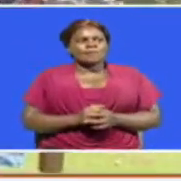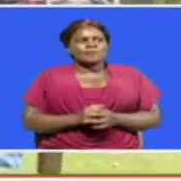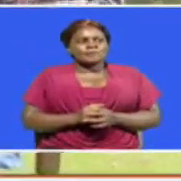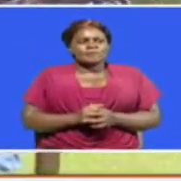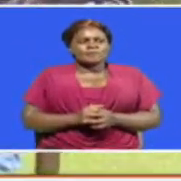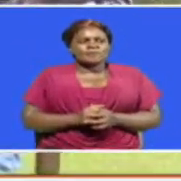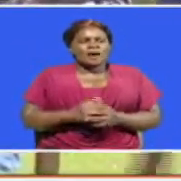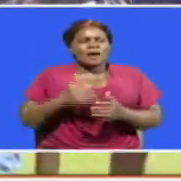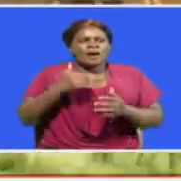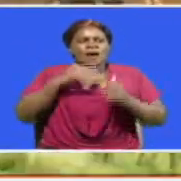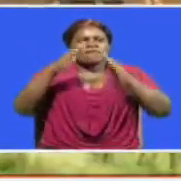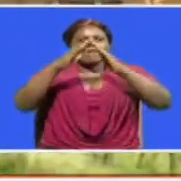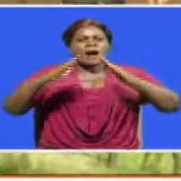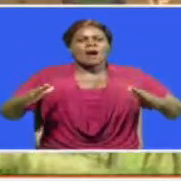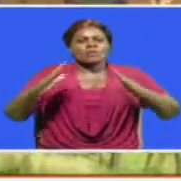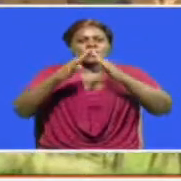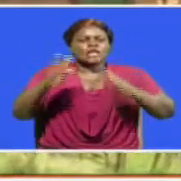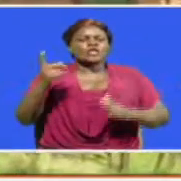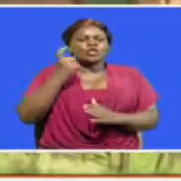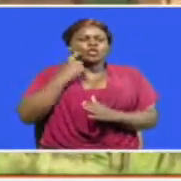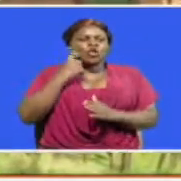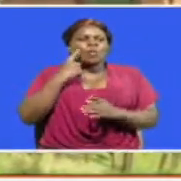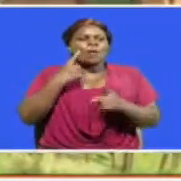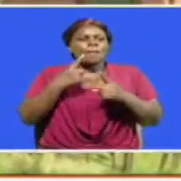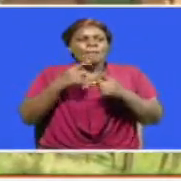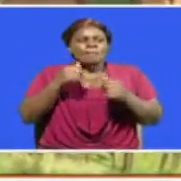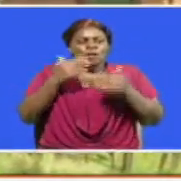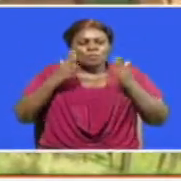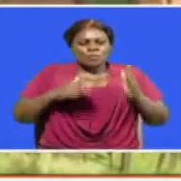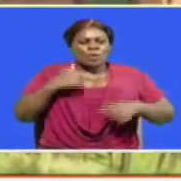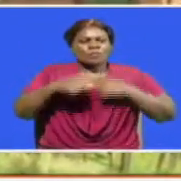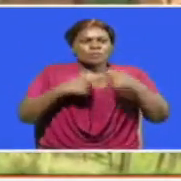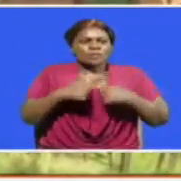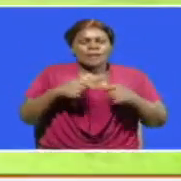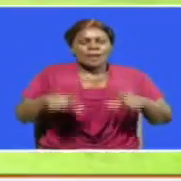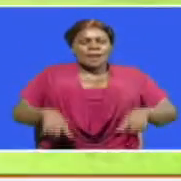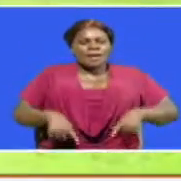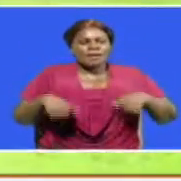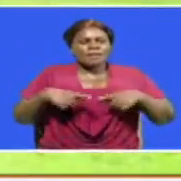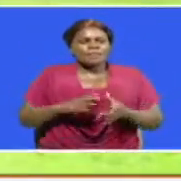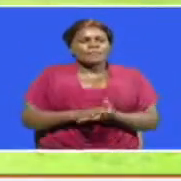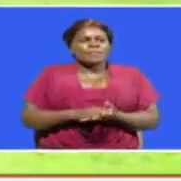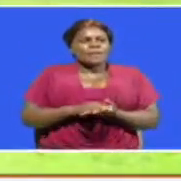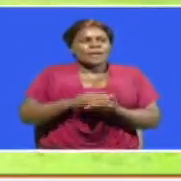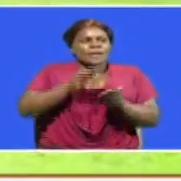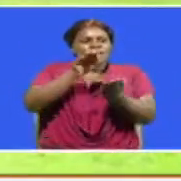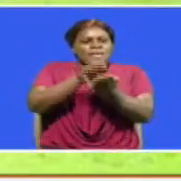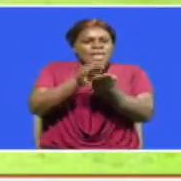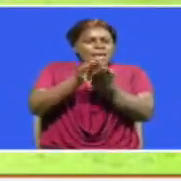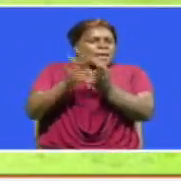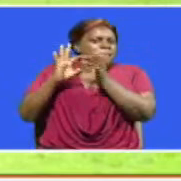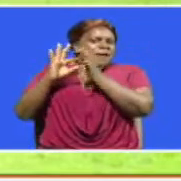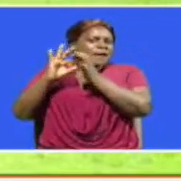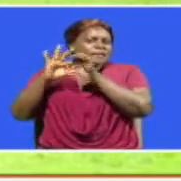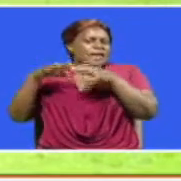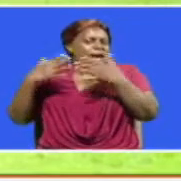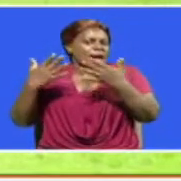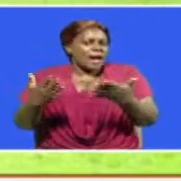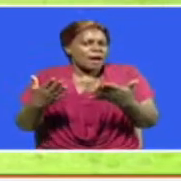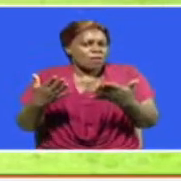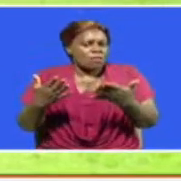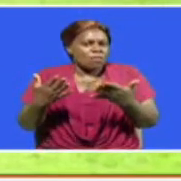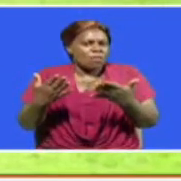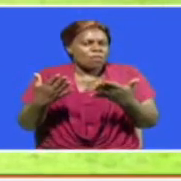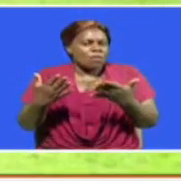is dotted with houses and shops, besides human activities signifying life. To preserve their culture and